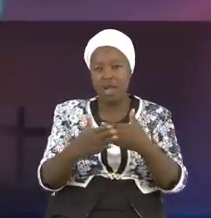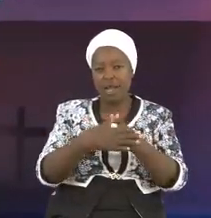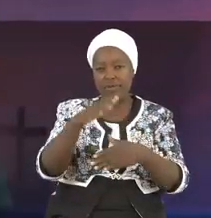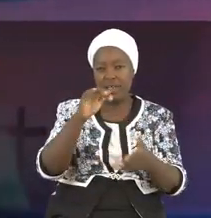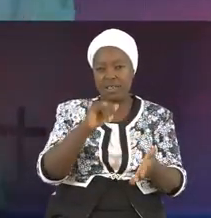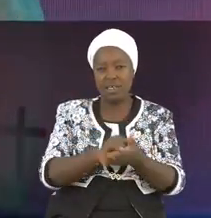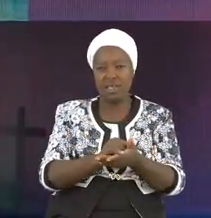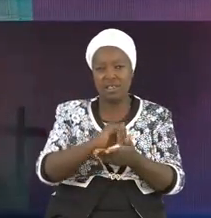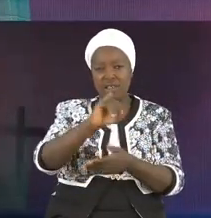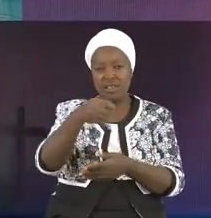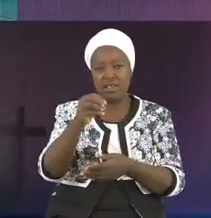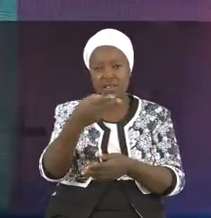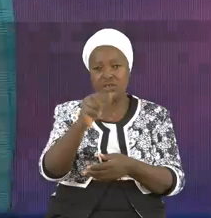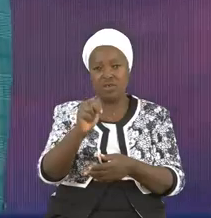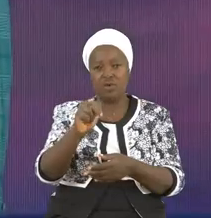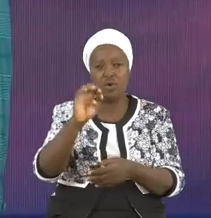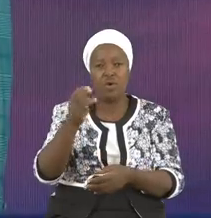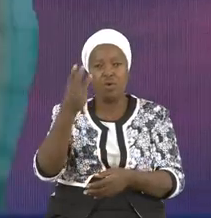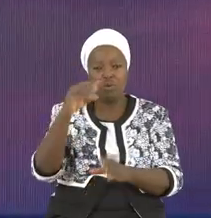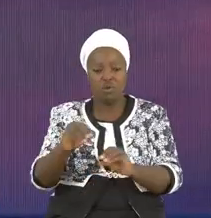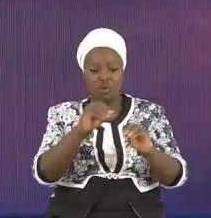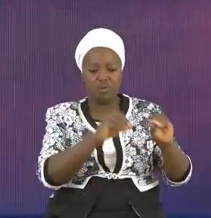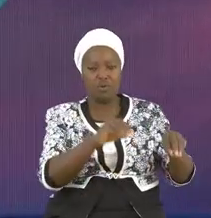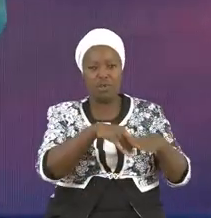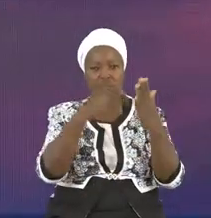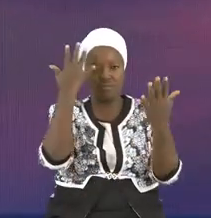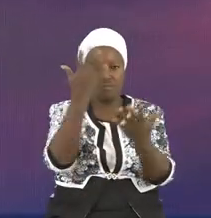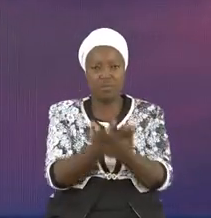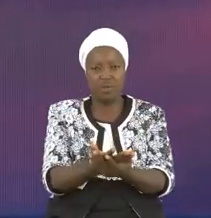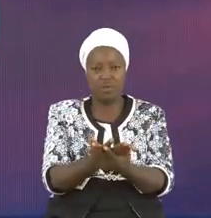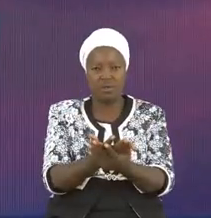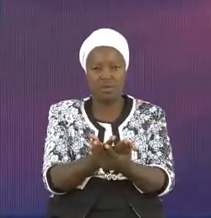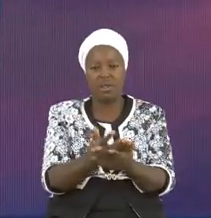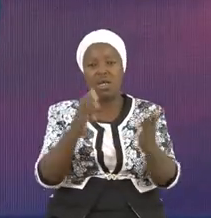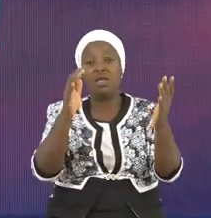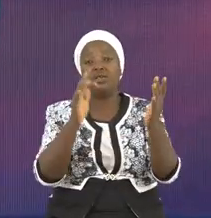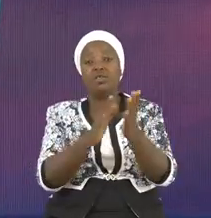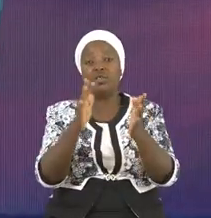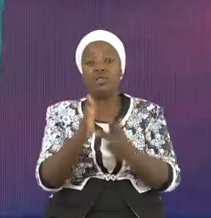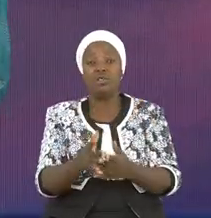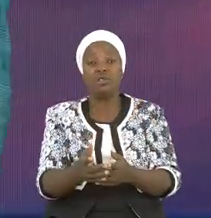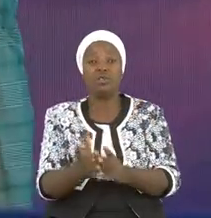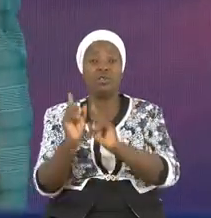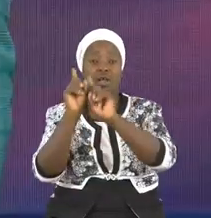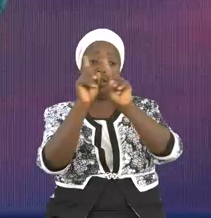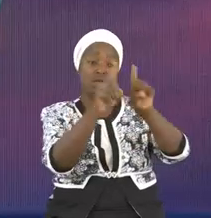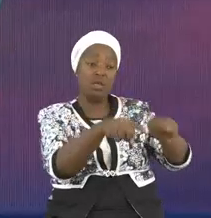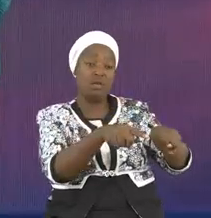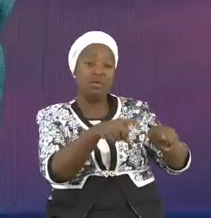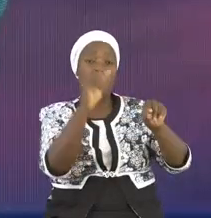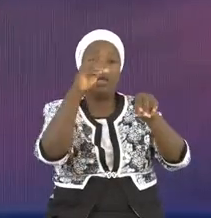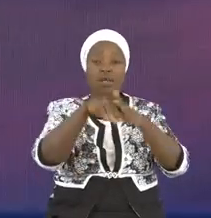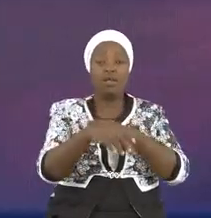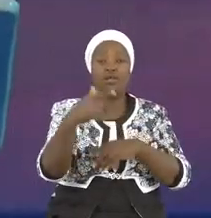was put in prison, Jesus came into Galilee, preaching